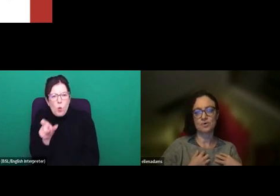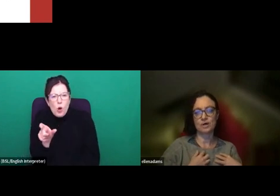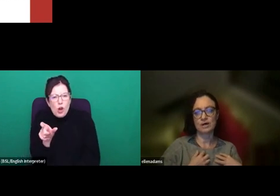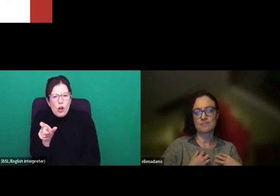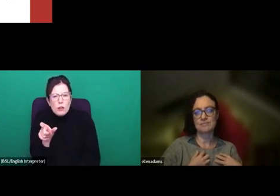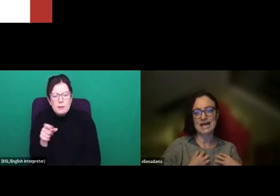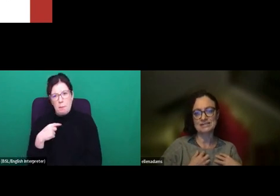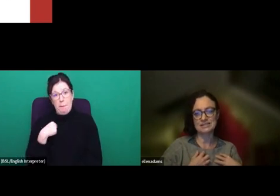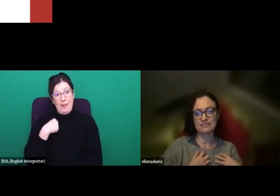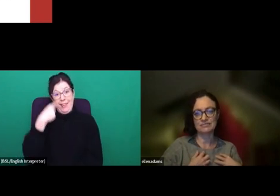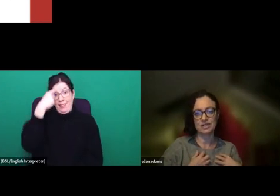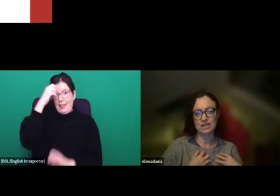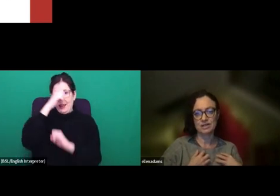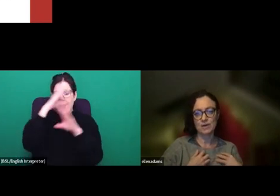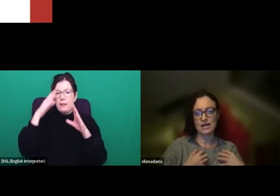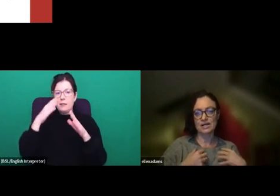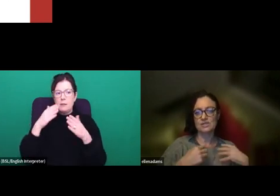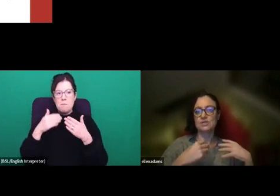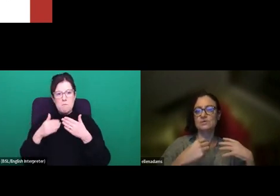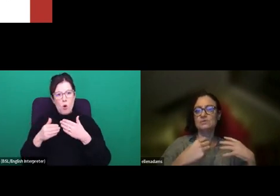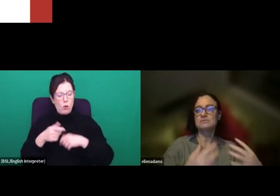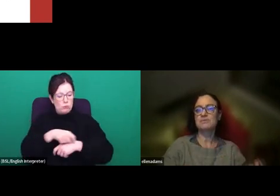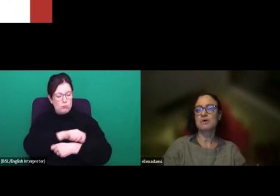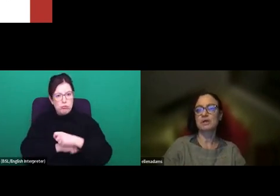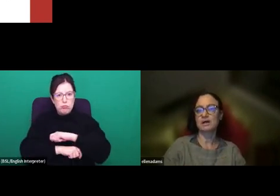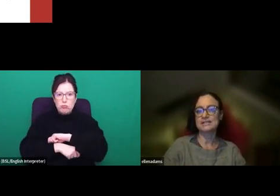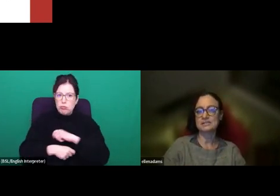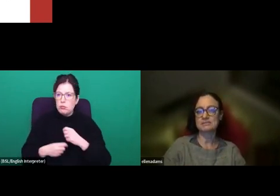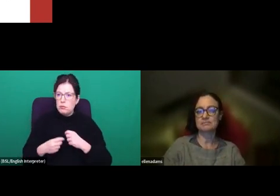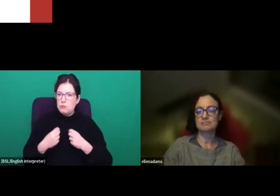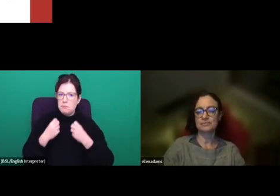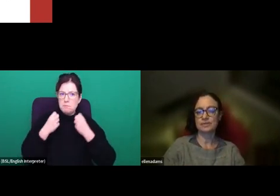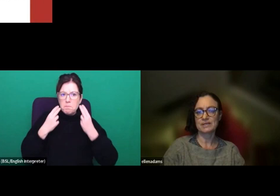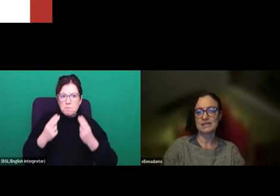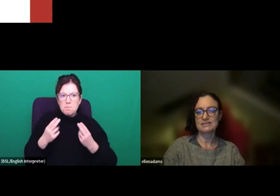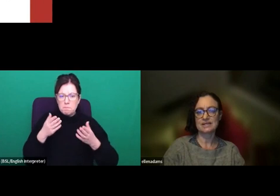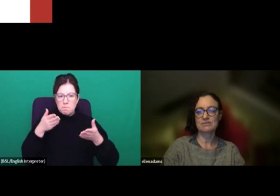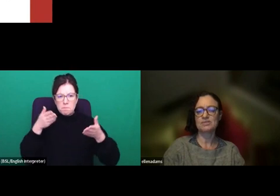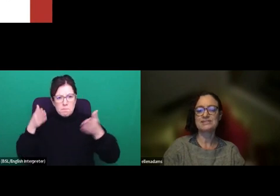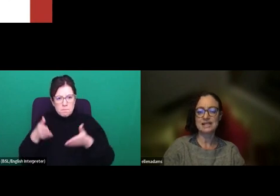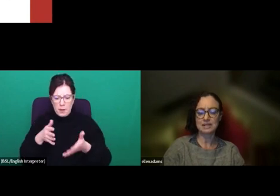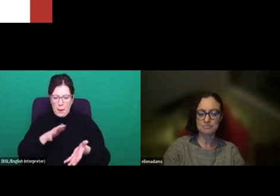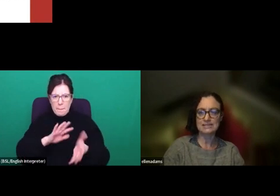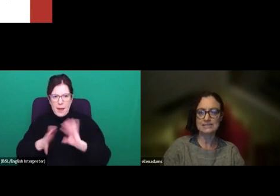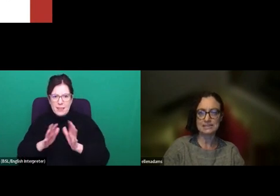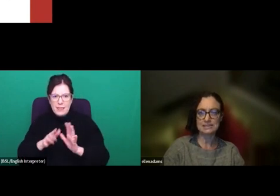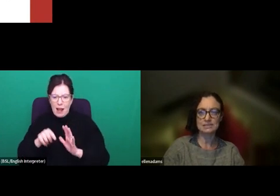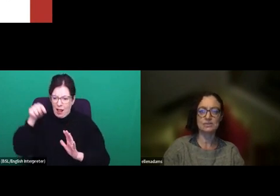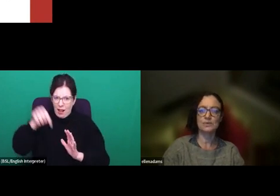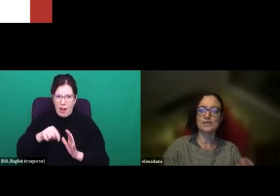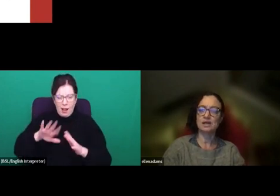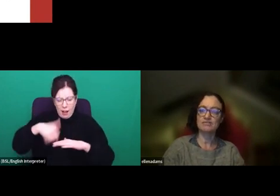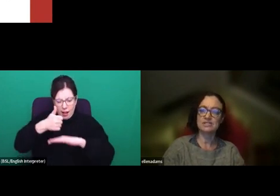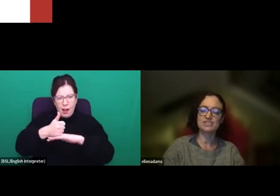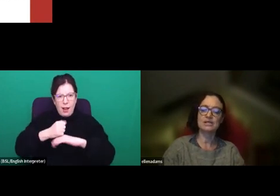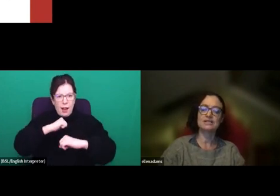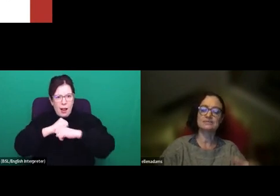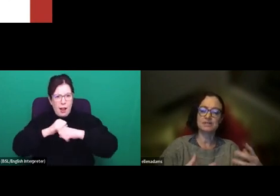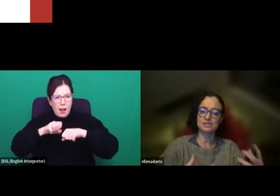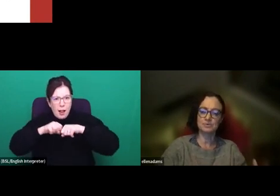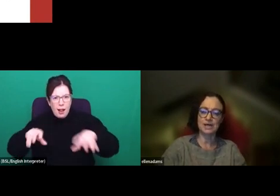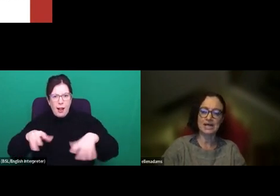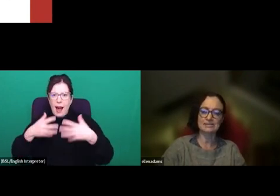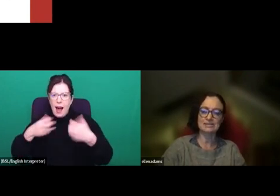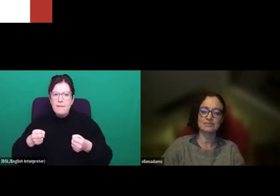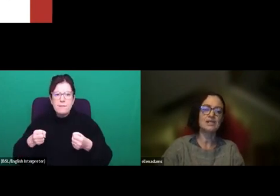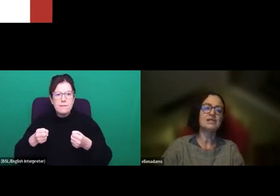rather more active, where you spotlight BSL, you celebrate it, you encourage it. It's